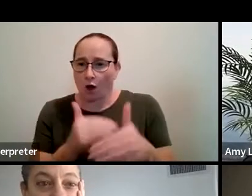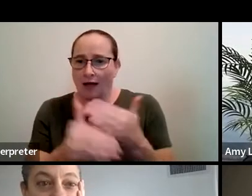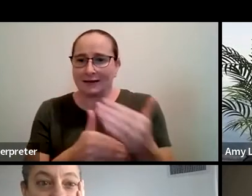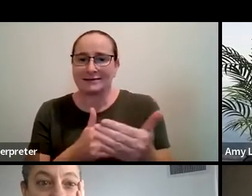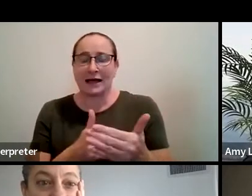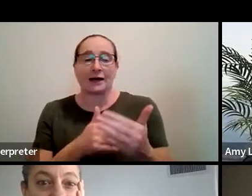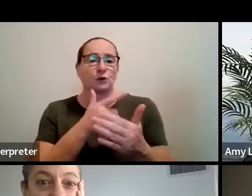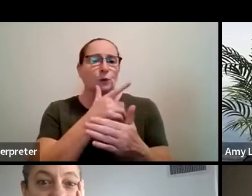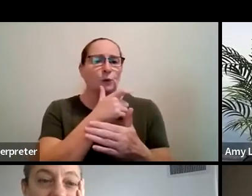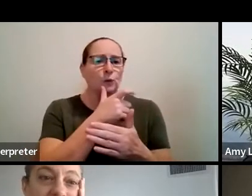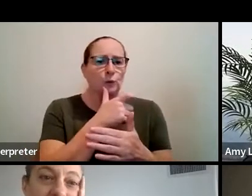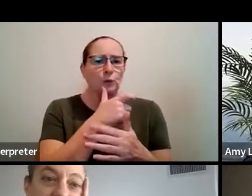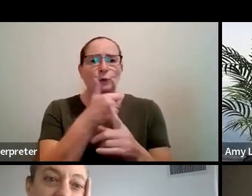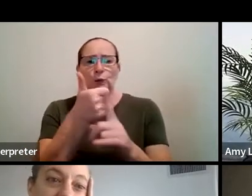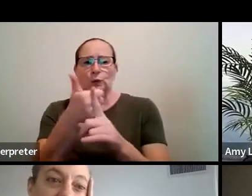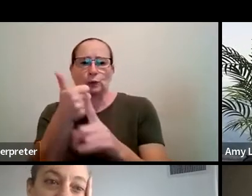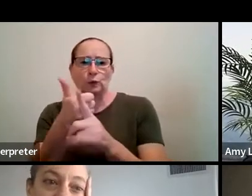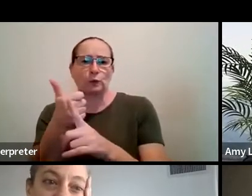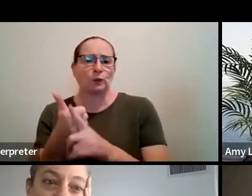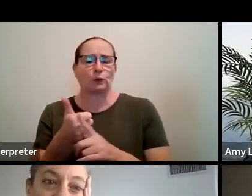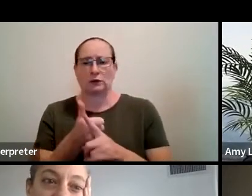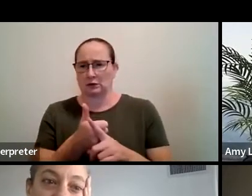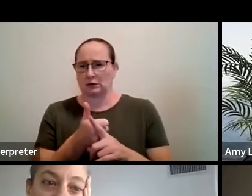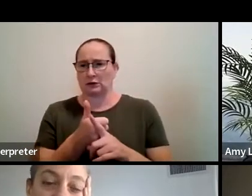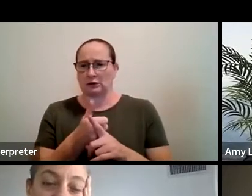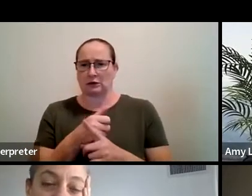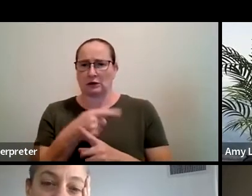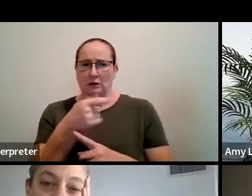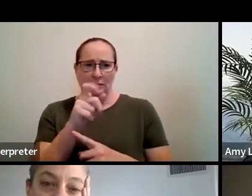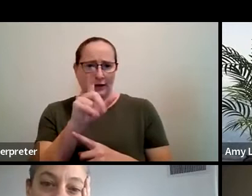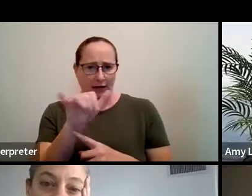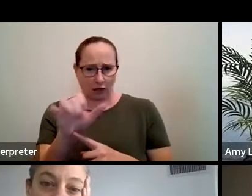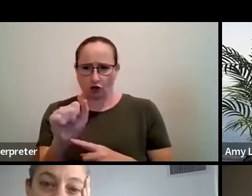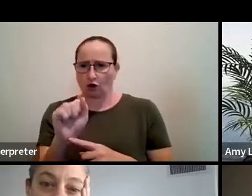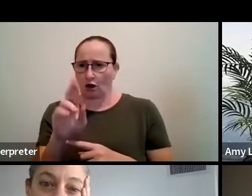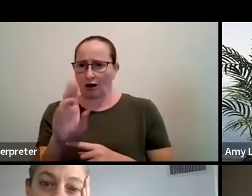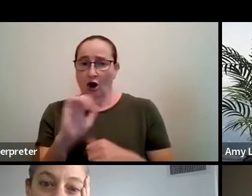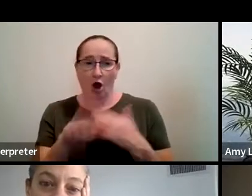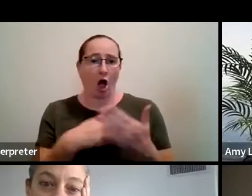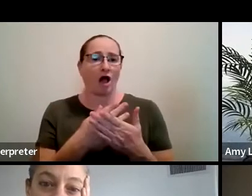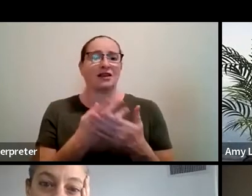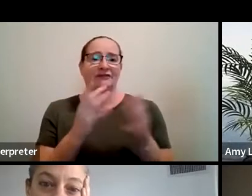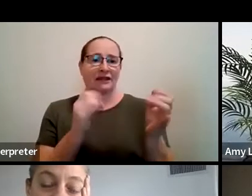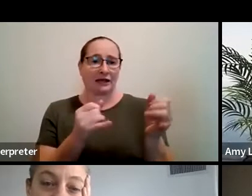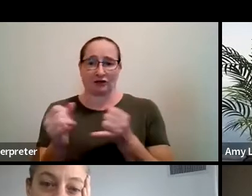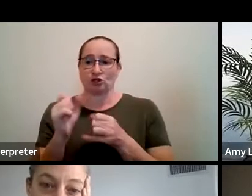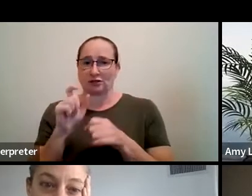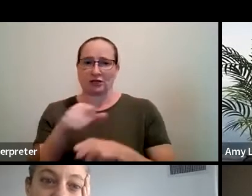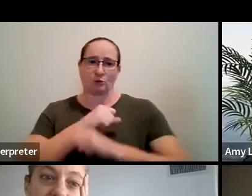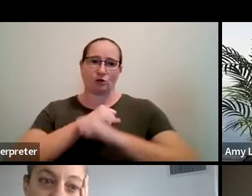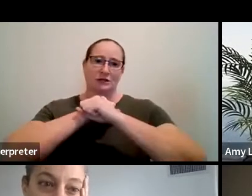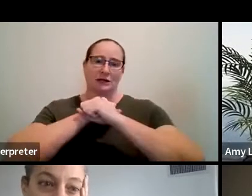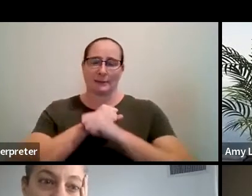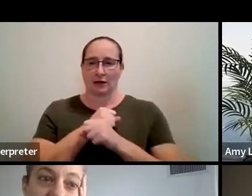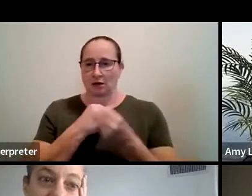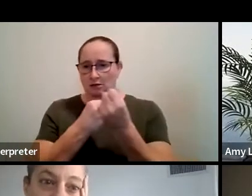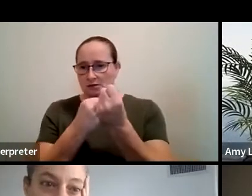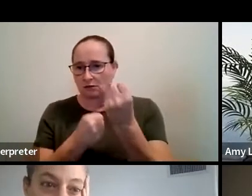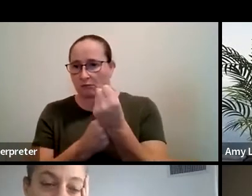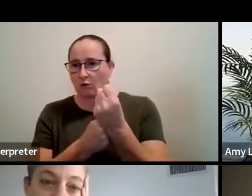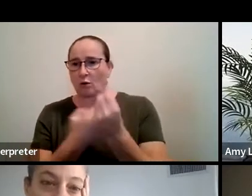who all of the key players are, who all of the individuals who need to be protected, supported,